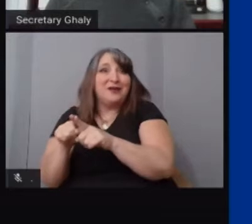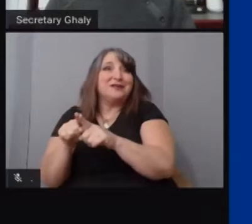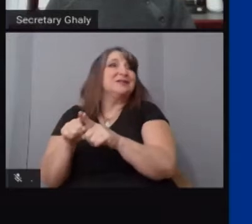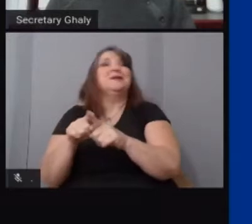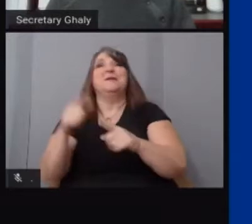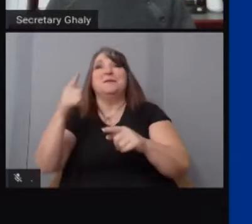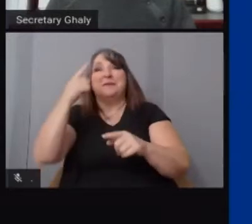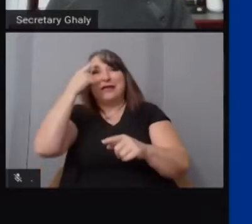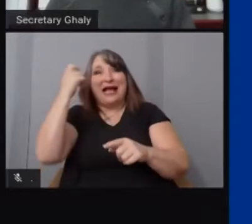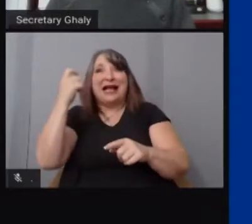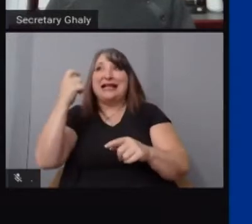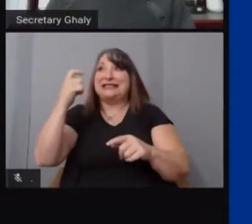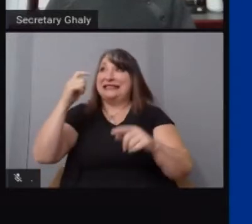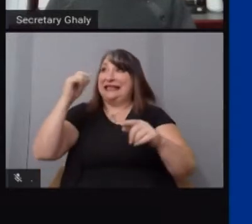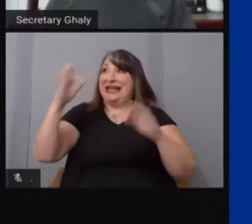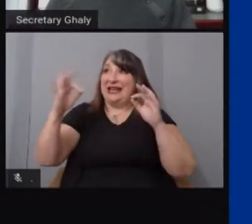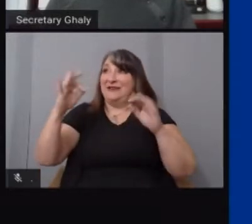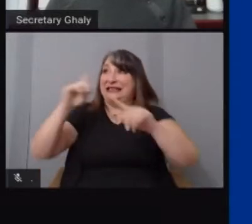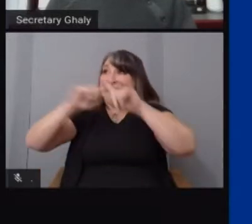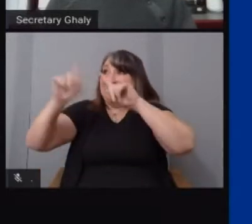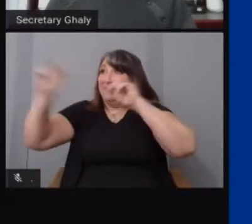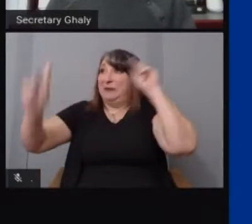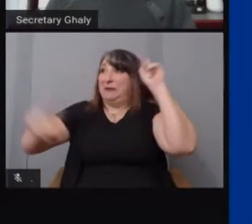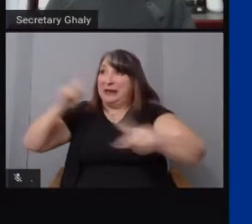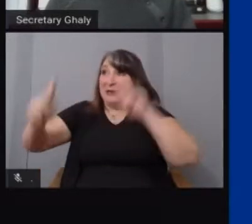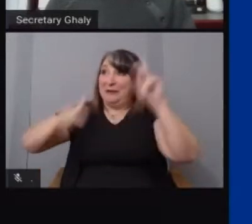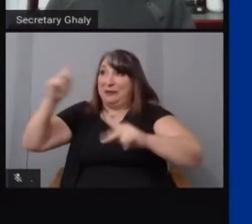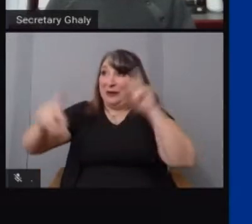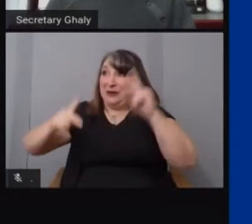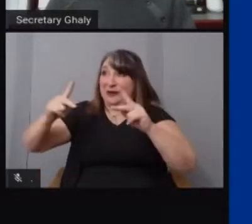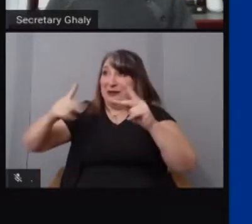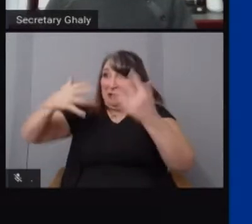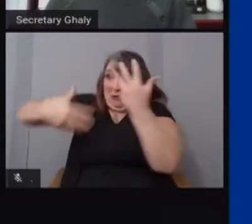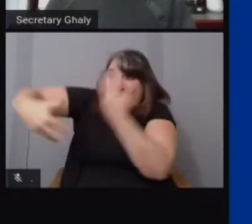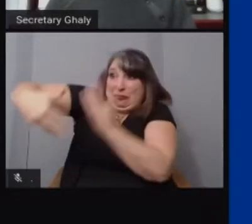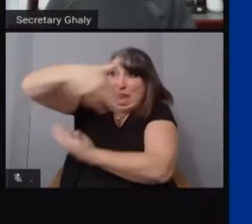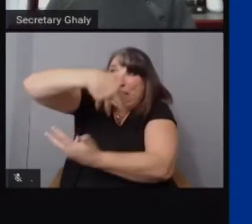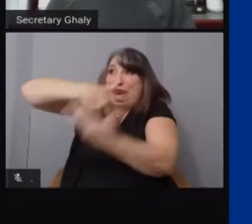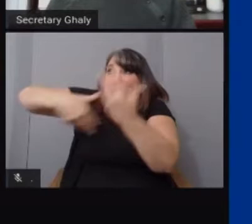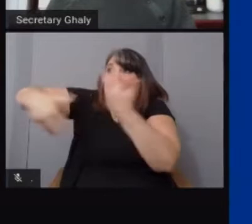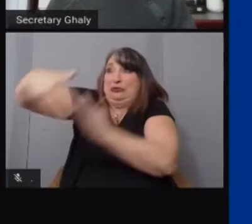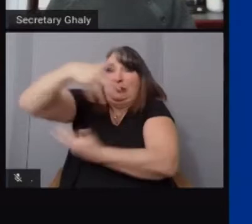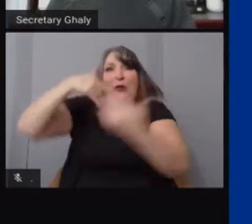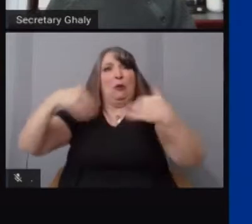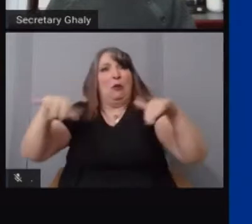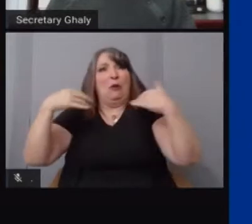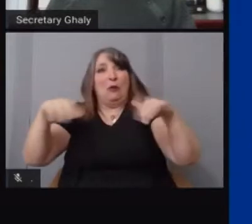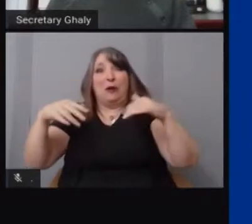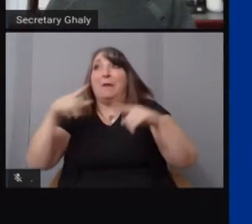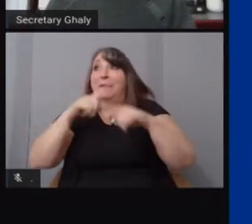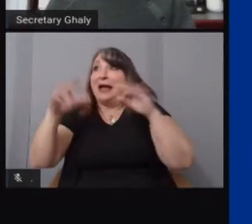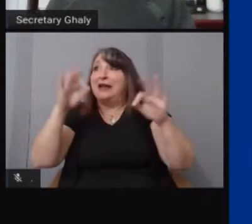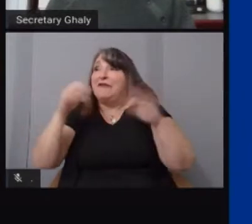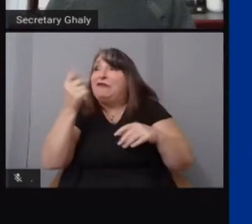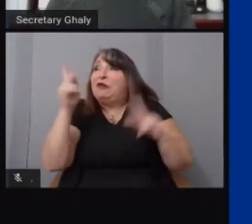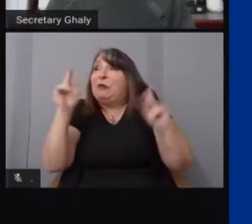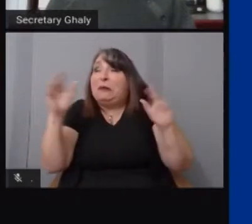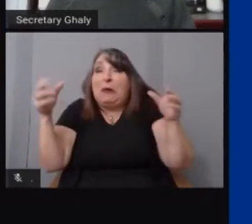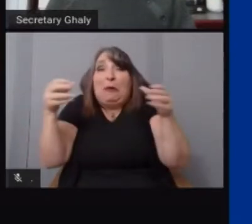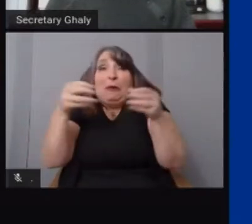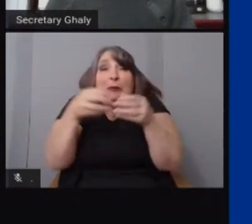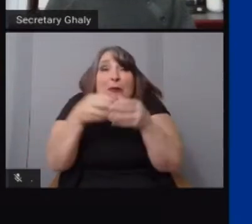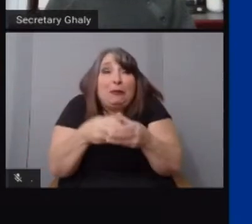for different people mixing and interacting not only keeps your gathering small, but it reduces the likelihood that you'll